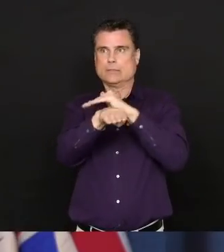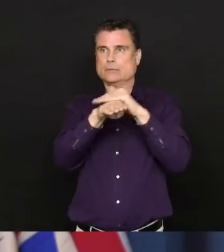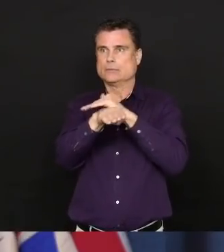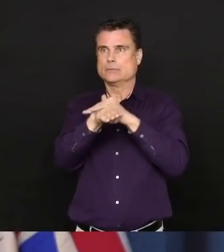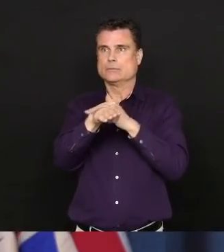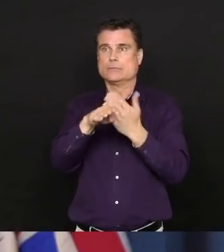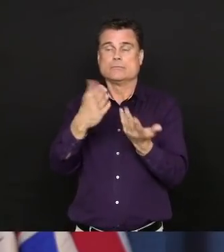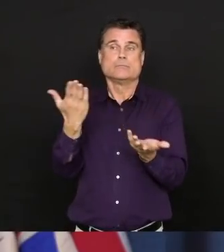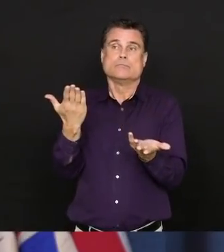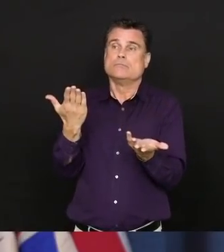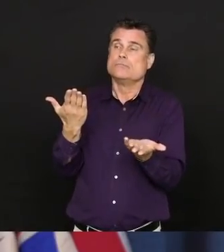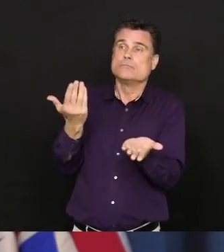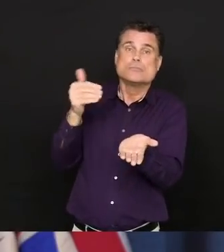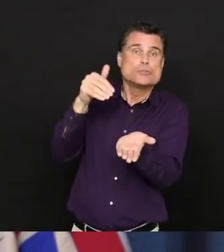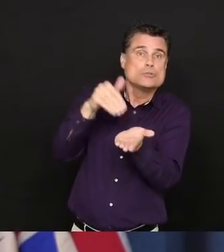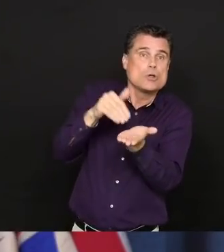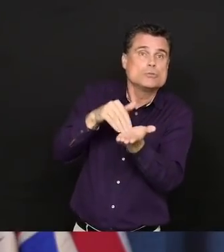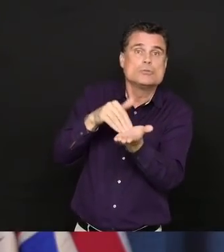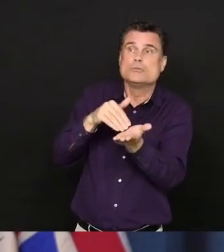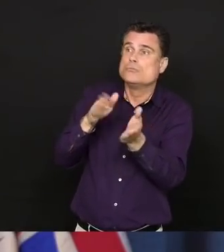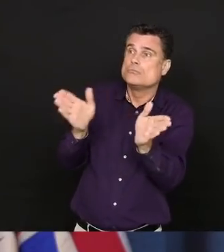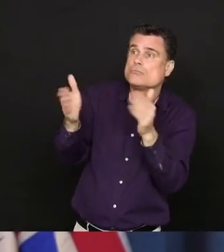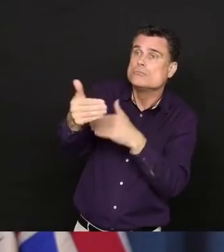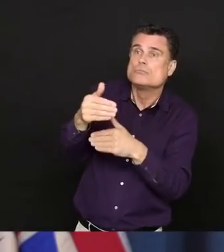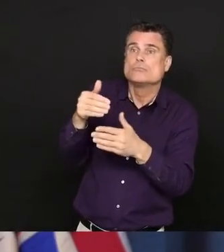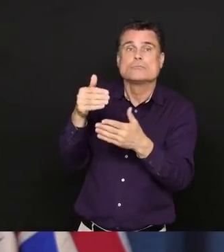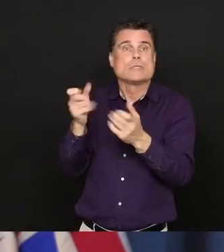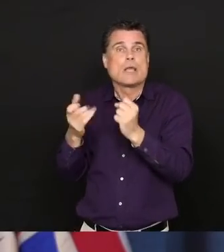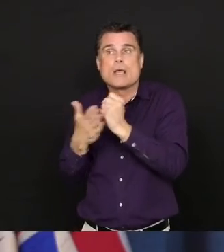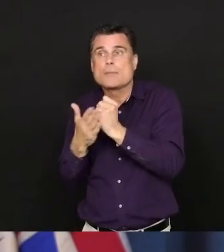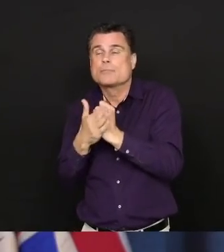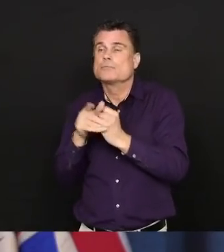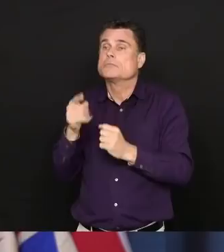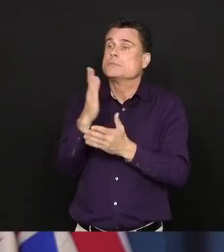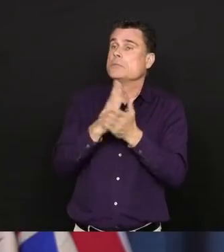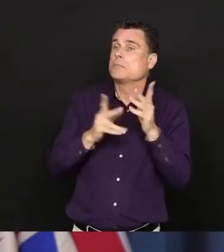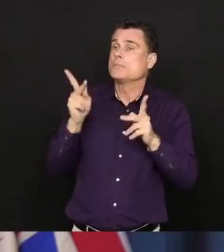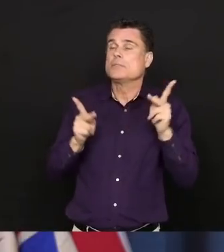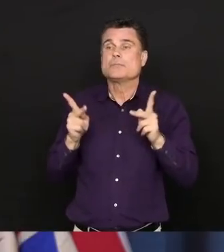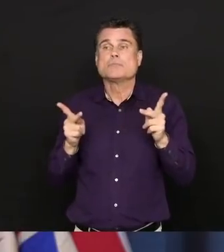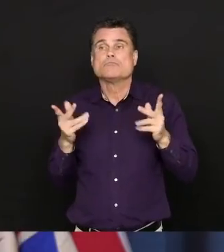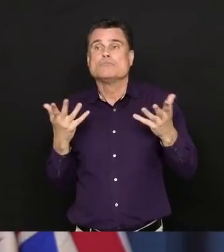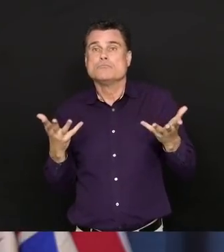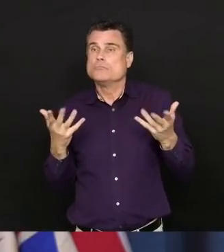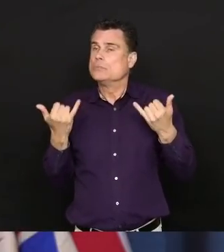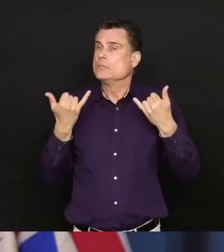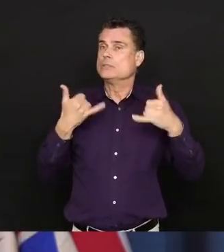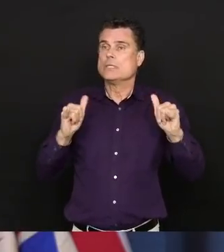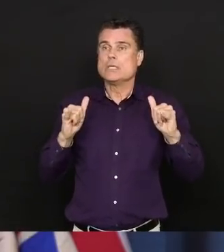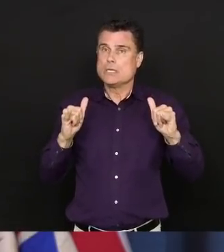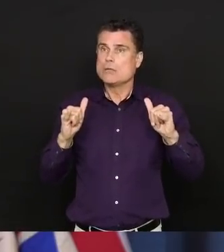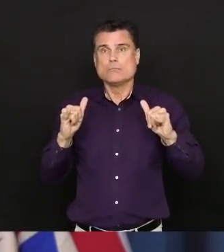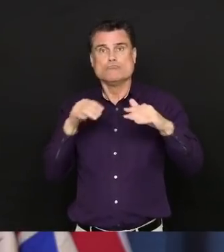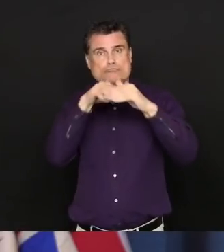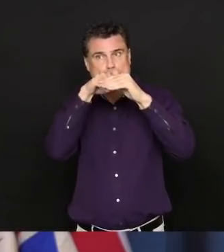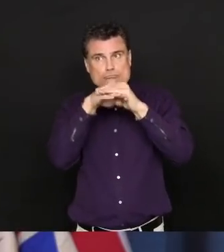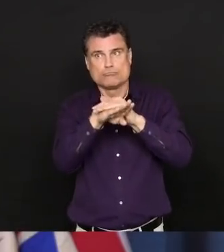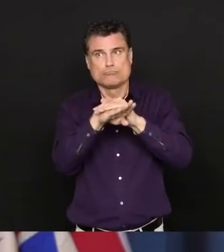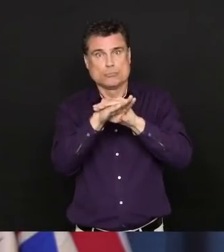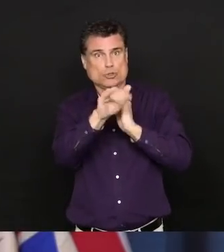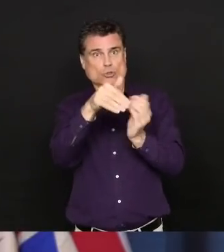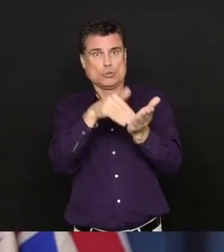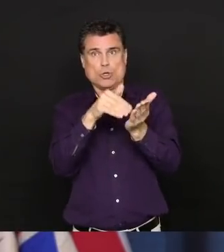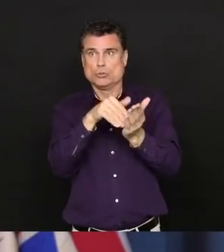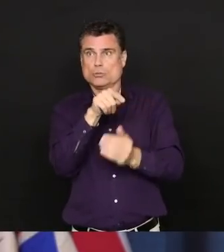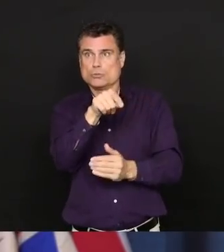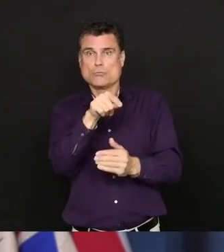their physician's office or going to the emergency room if they need it. But I want to emphasize how important it is for people who have